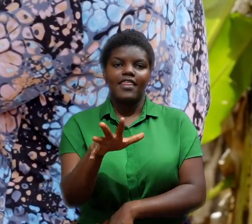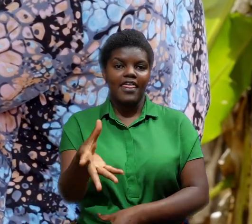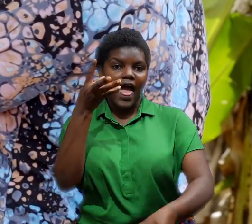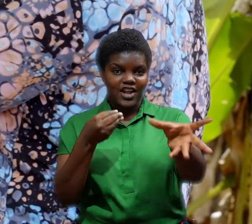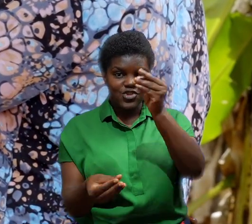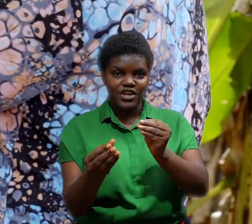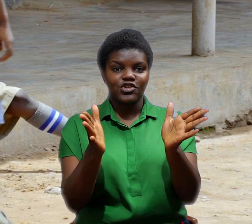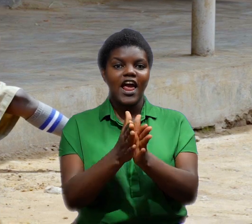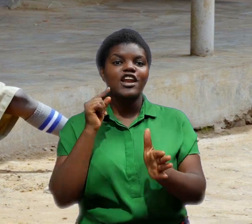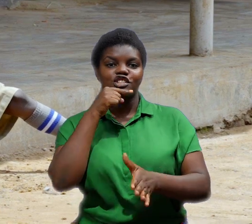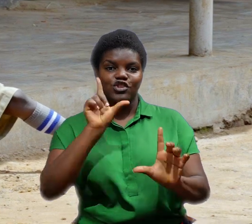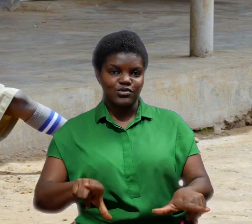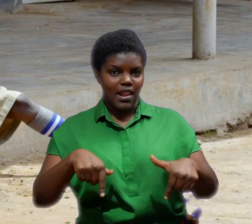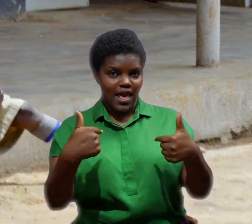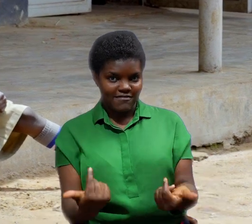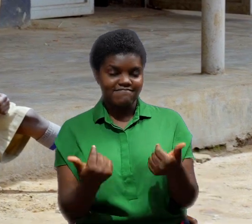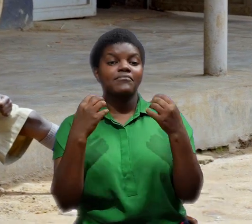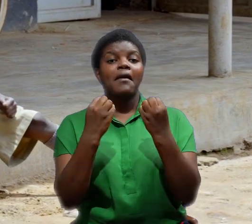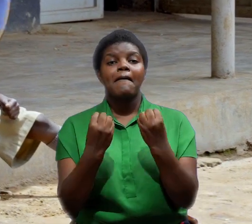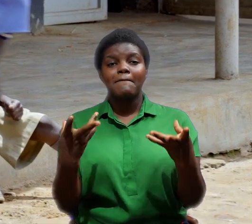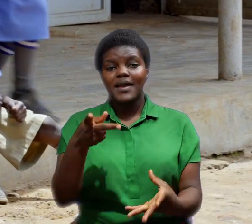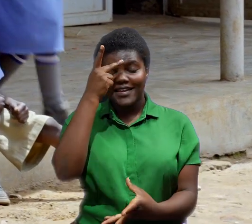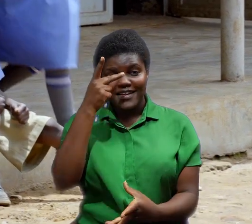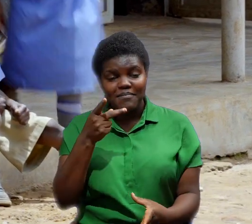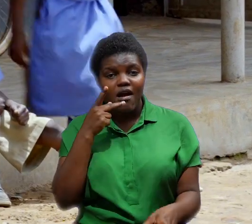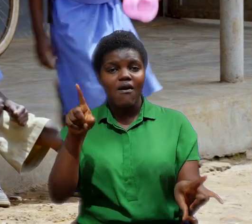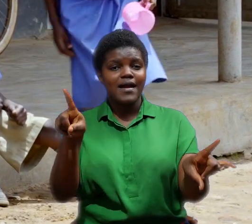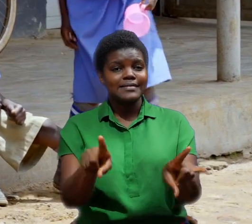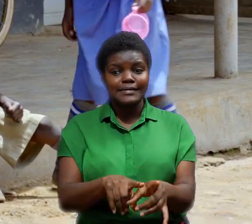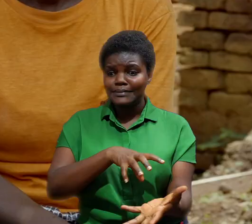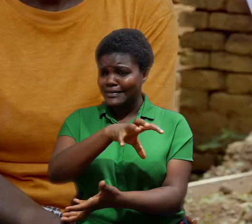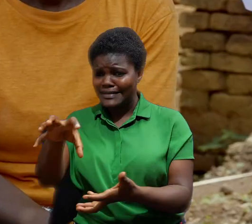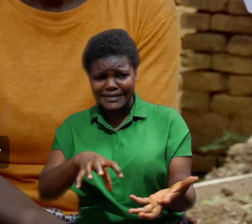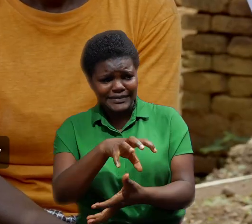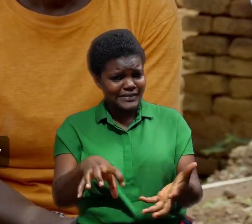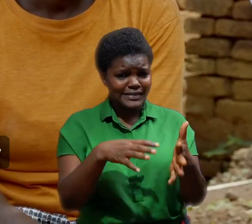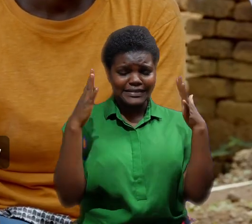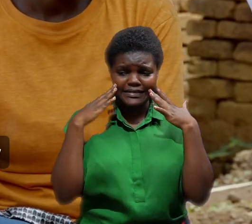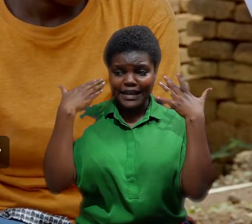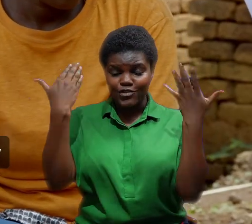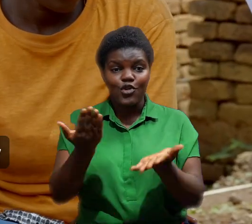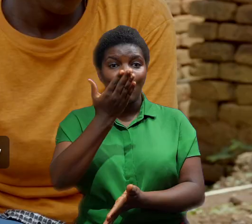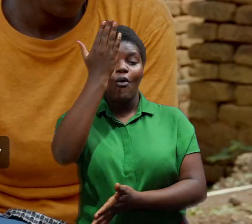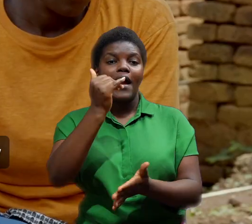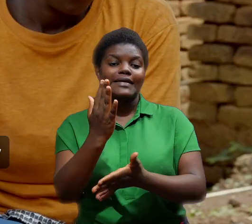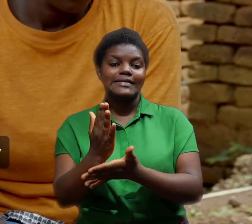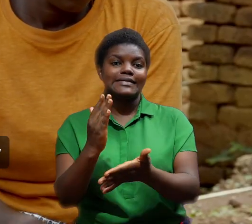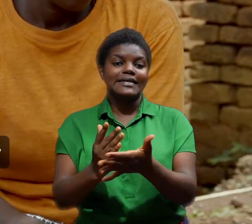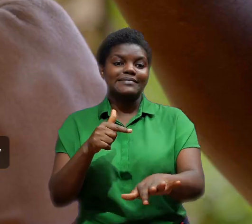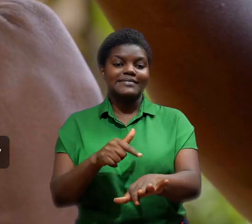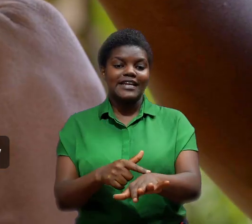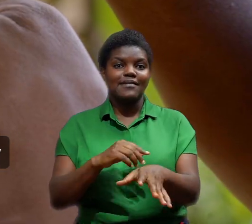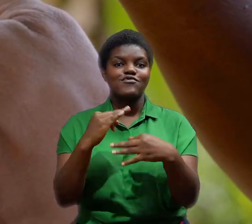their education and social life. Many parents are in the state of confusion,